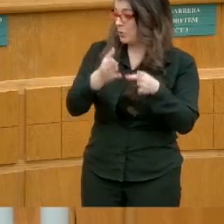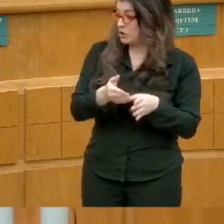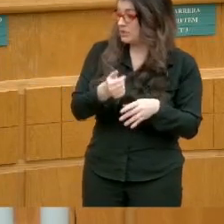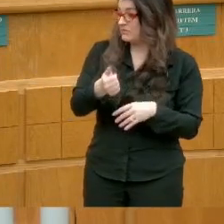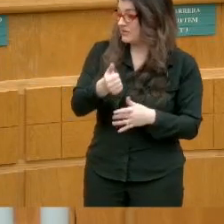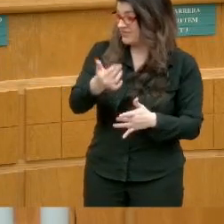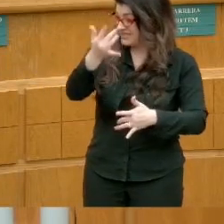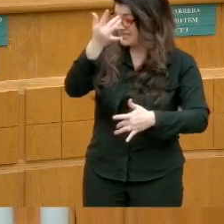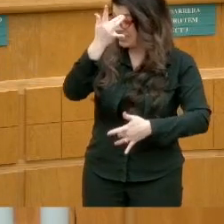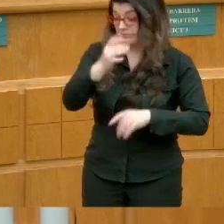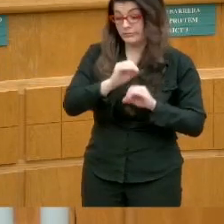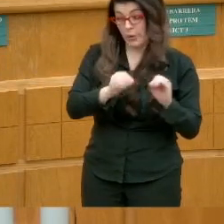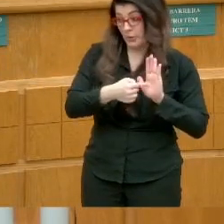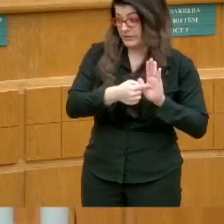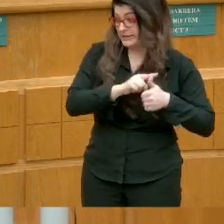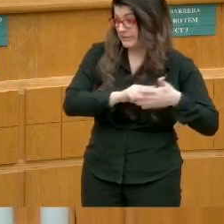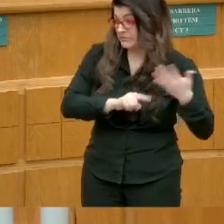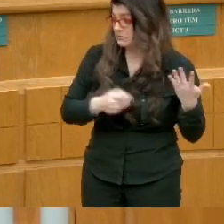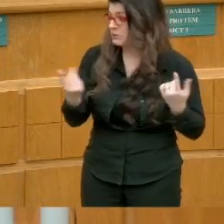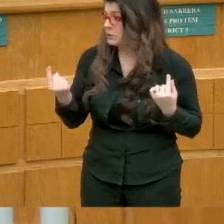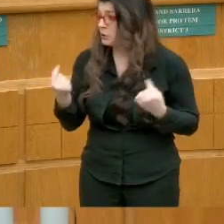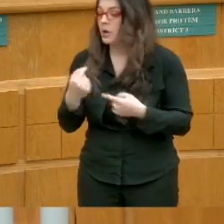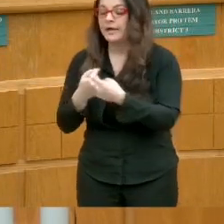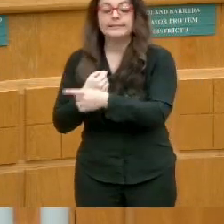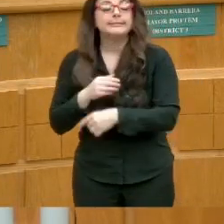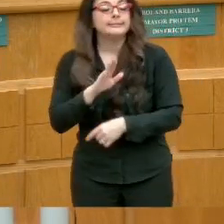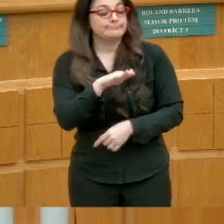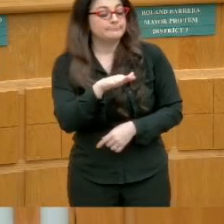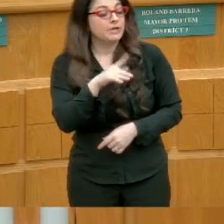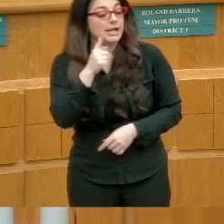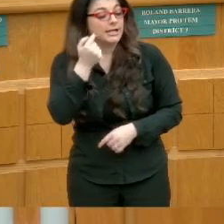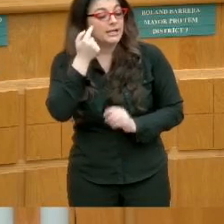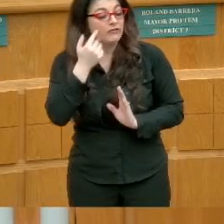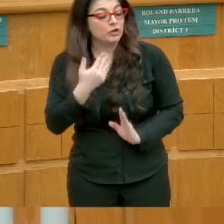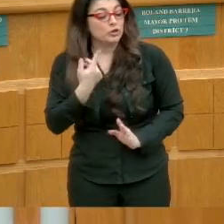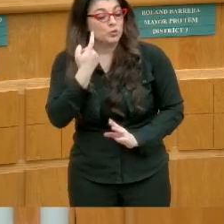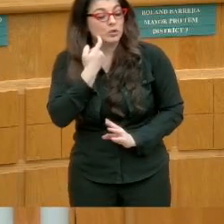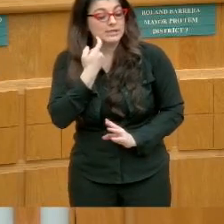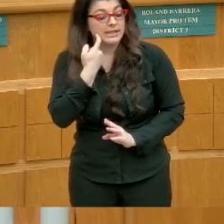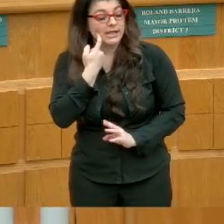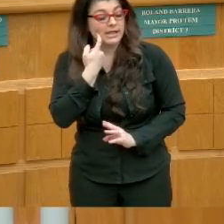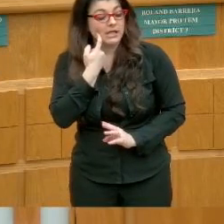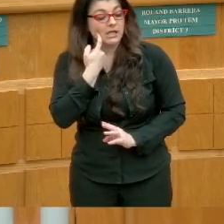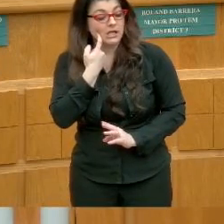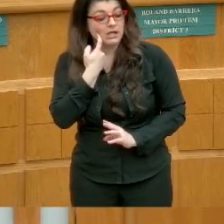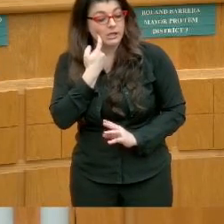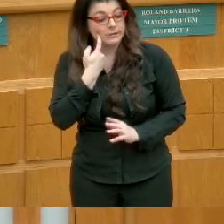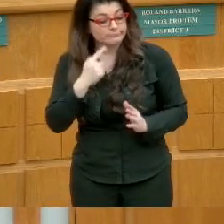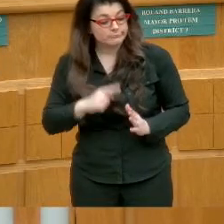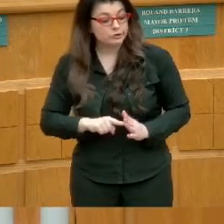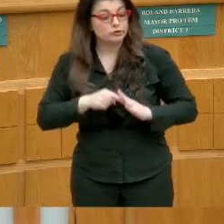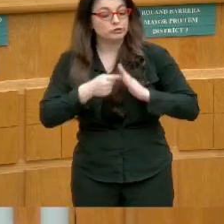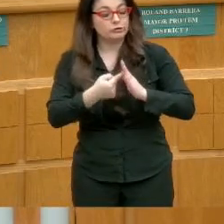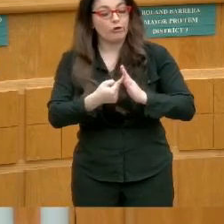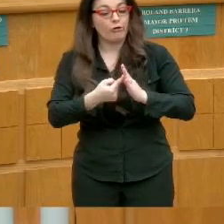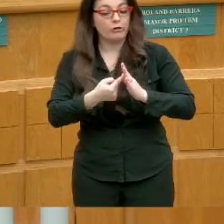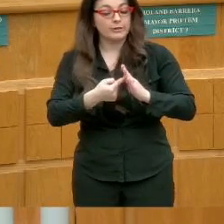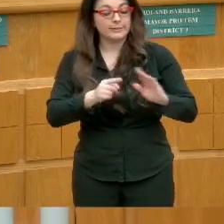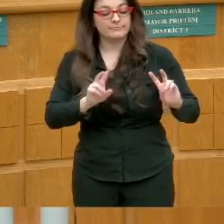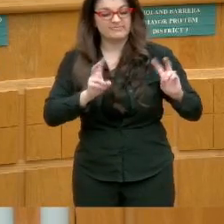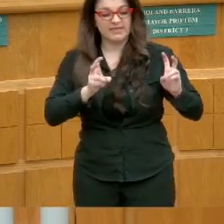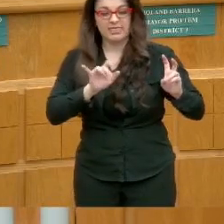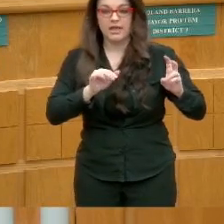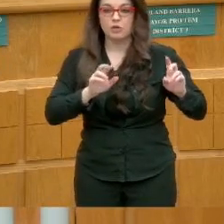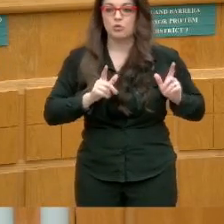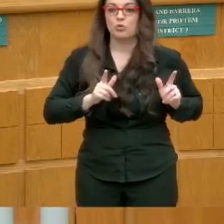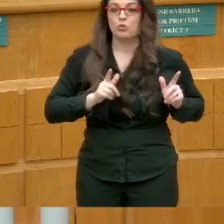asymptomatic. And so the state said that because the governor had recently activated what they call the rapid